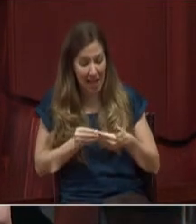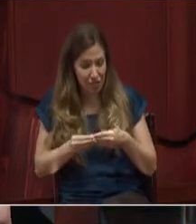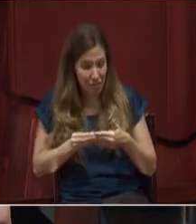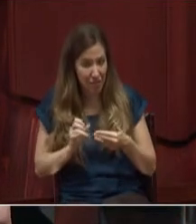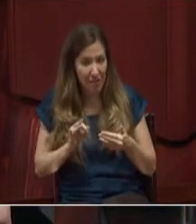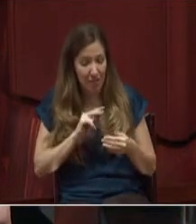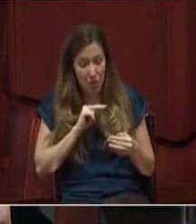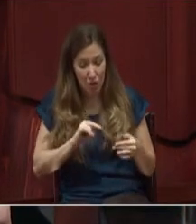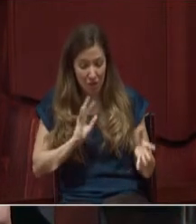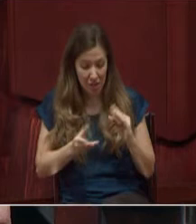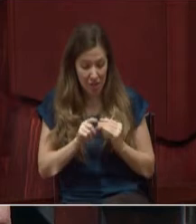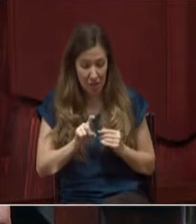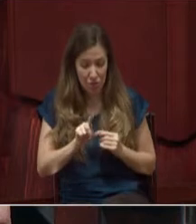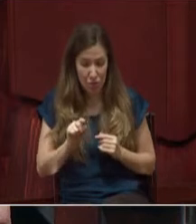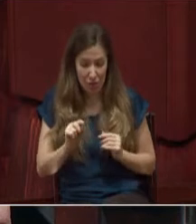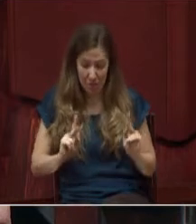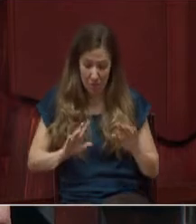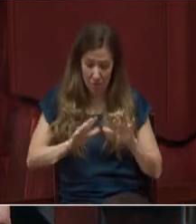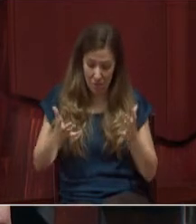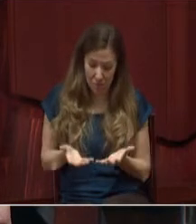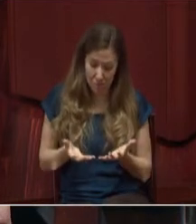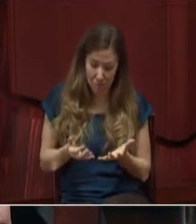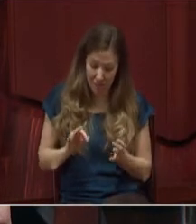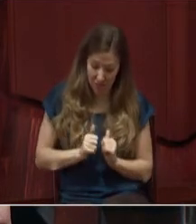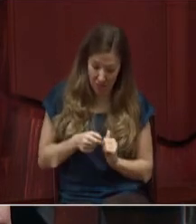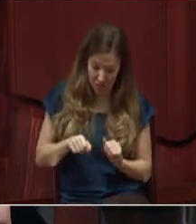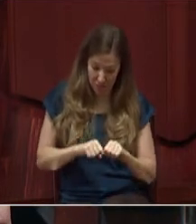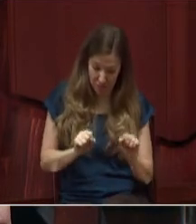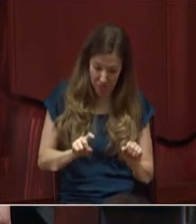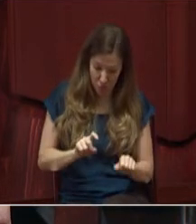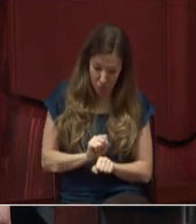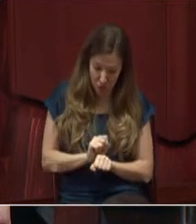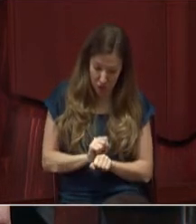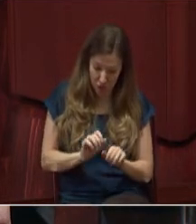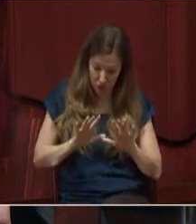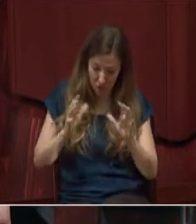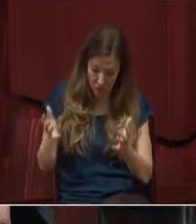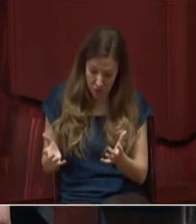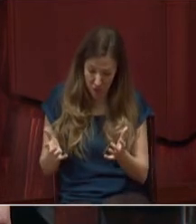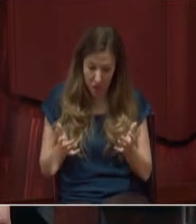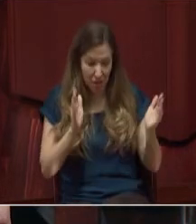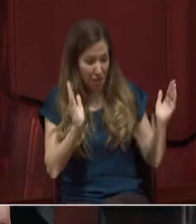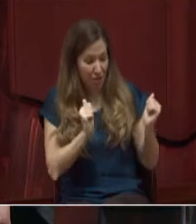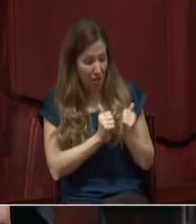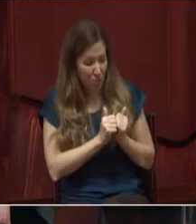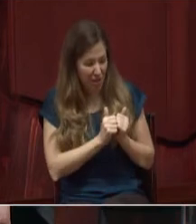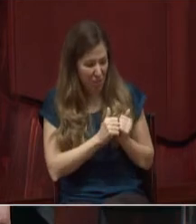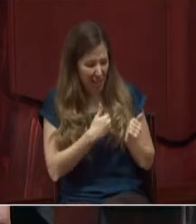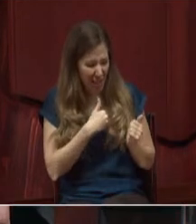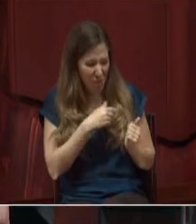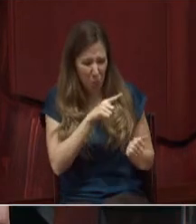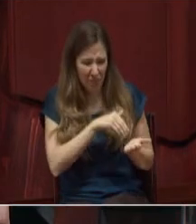look at the 120 of this apogee of how the system should work, compare it today where the number is